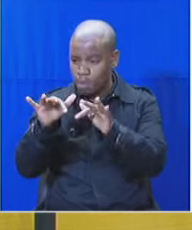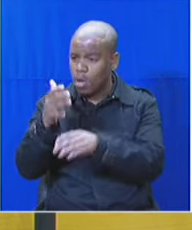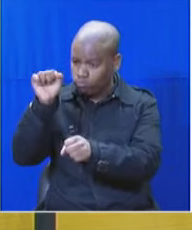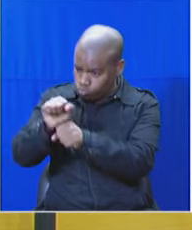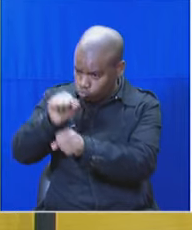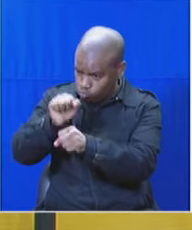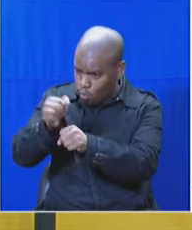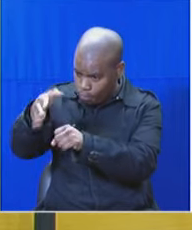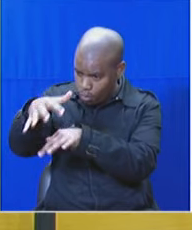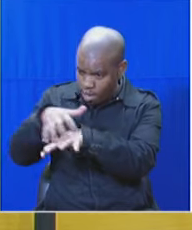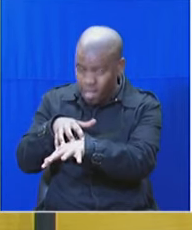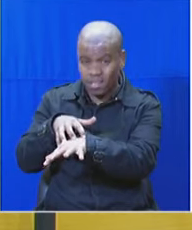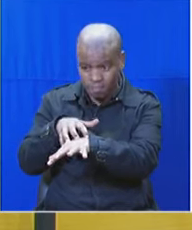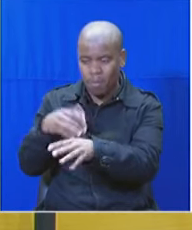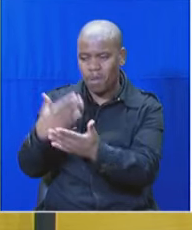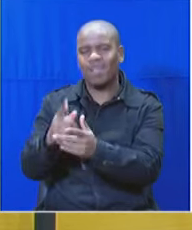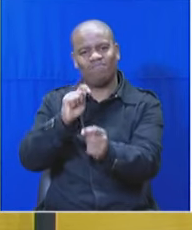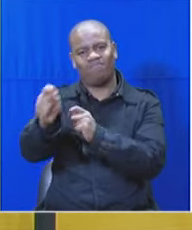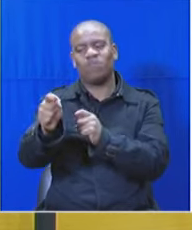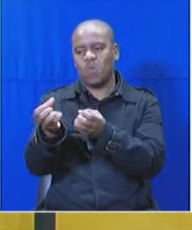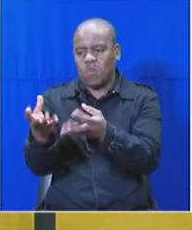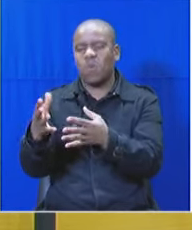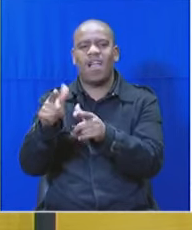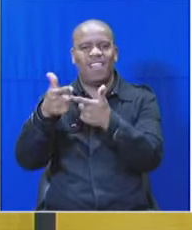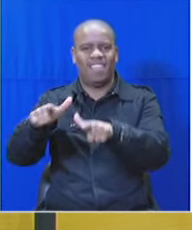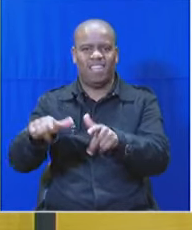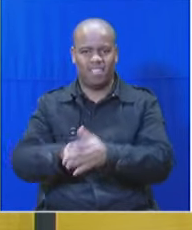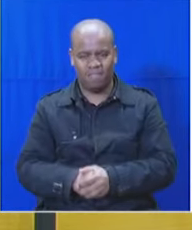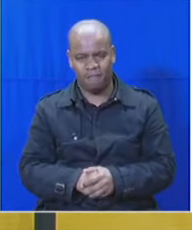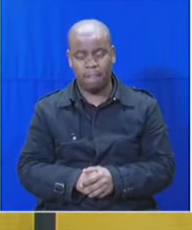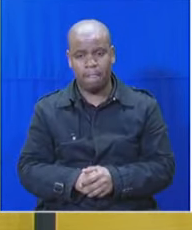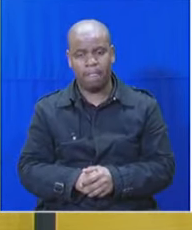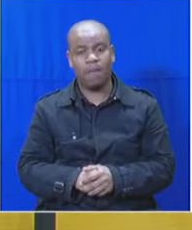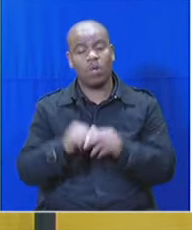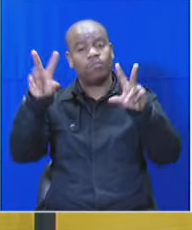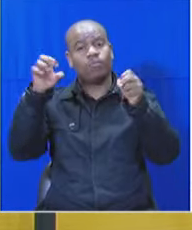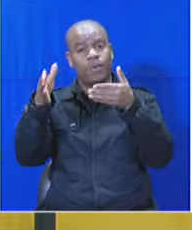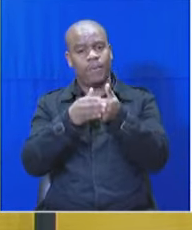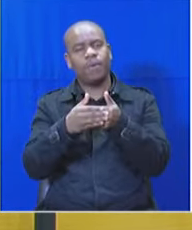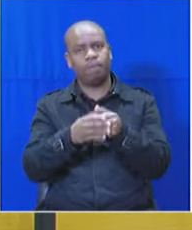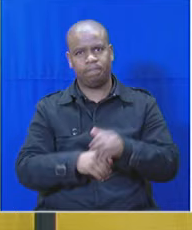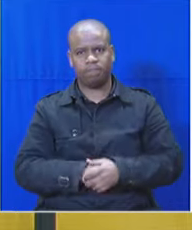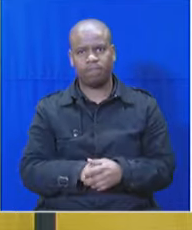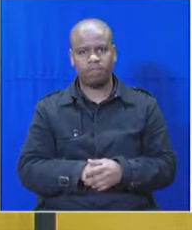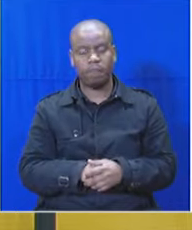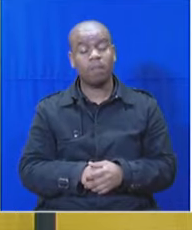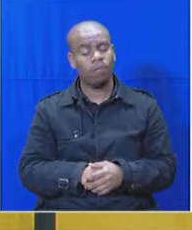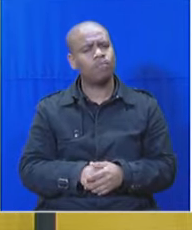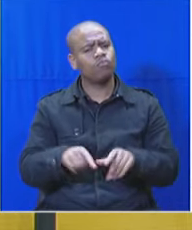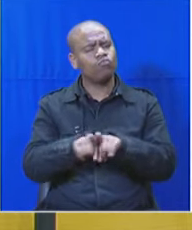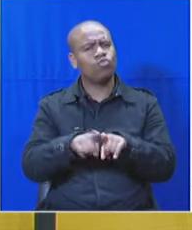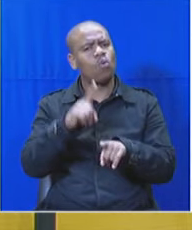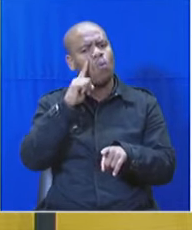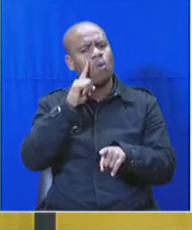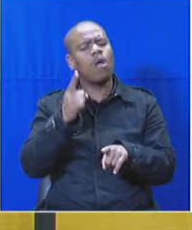land." Close quotes. It appears, or others are individuals, it appears that the